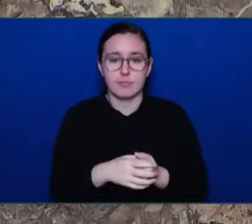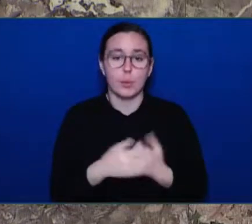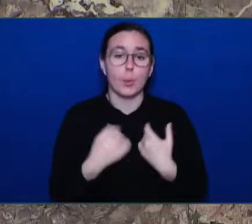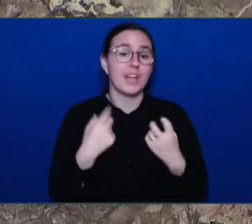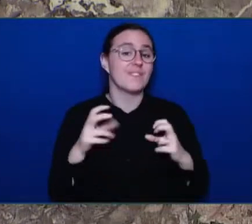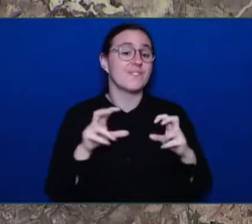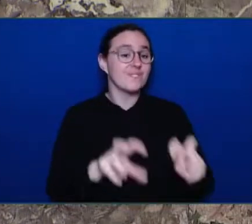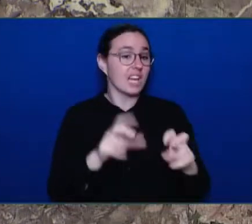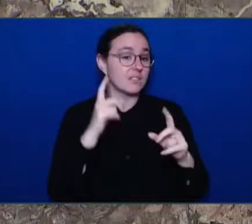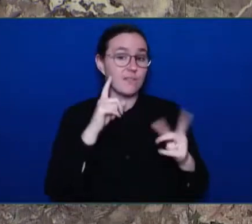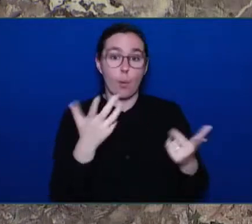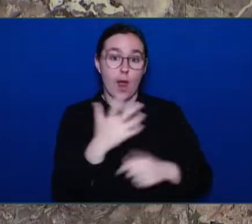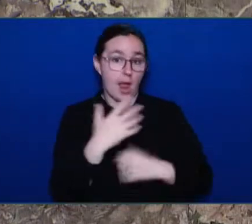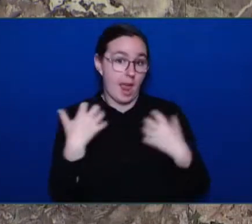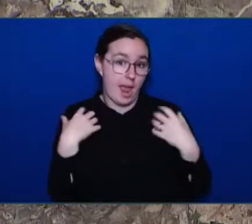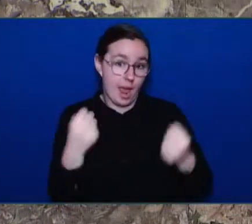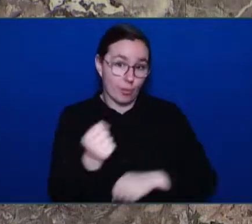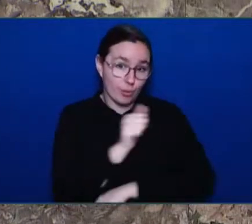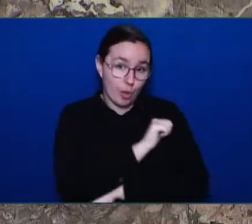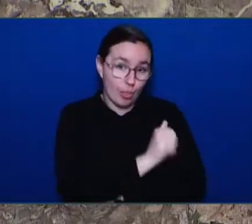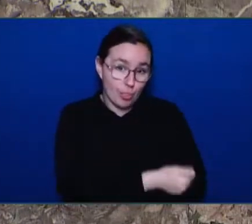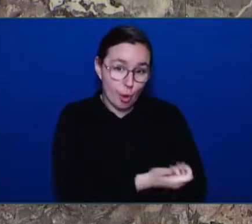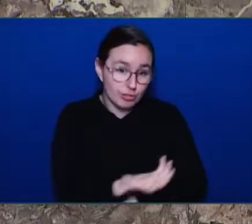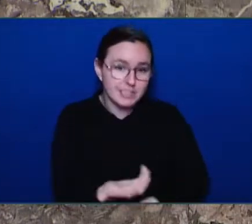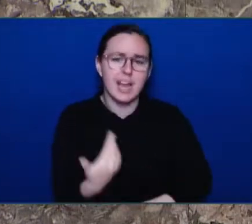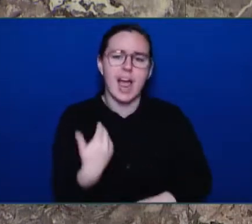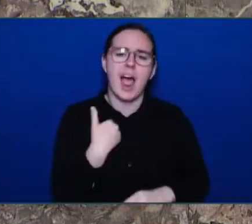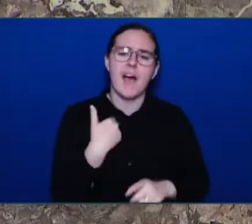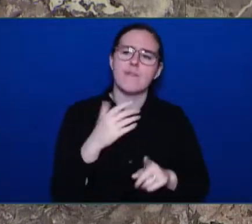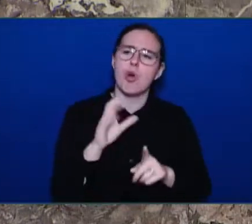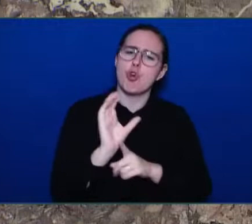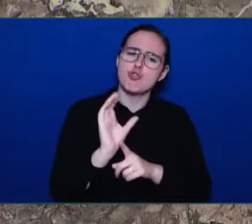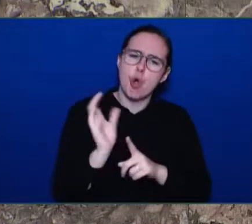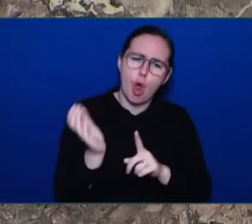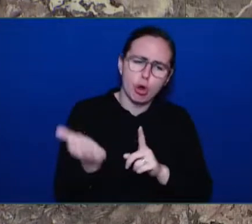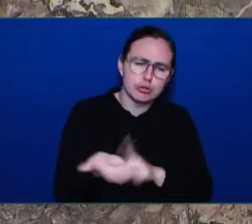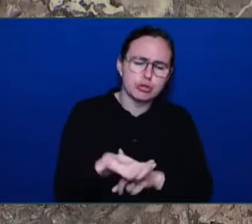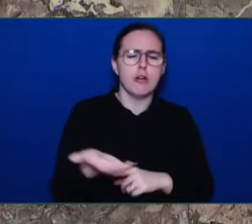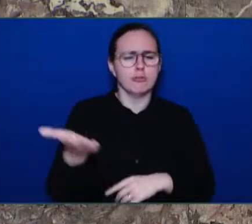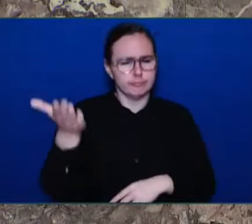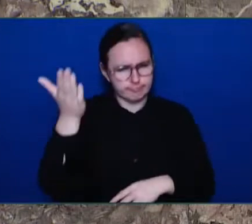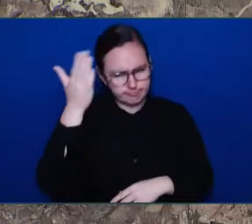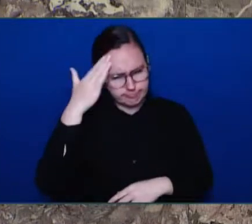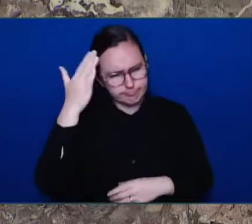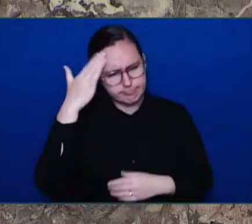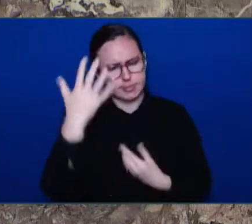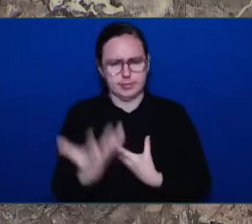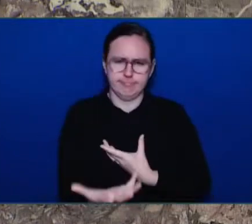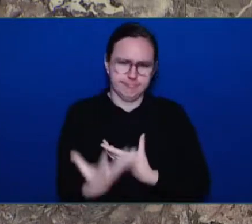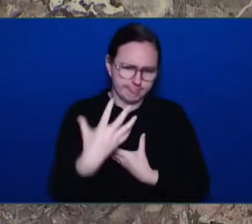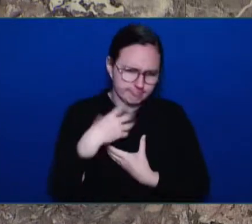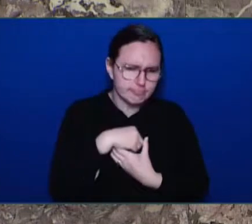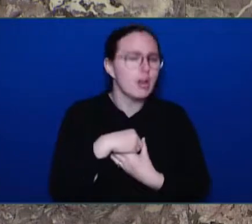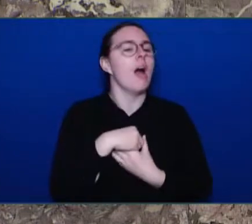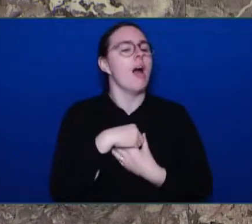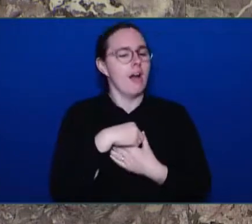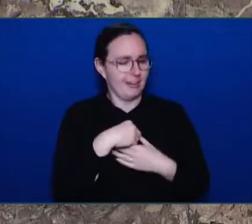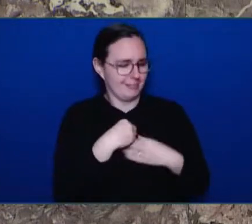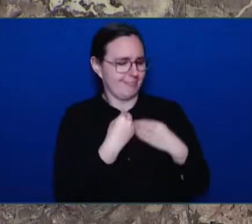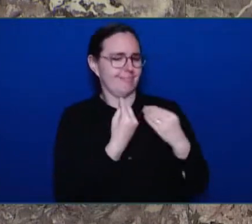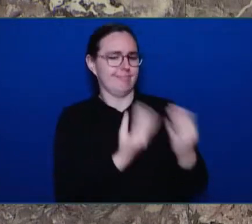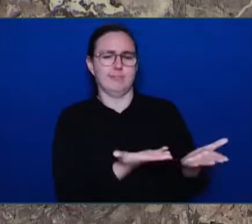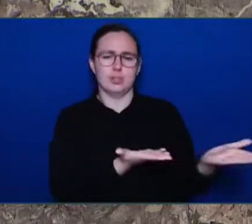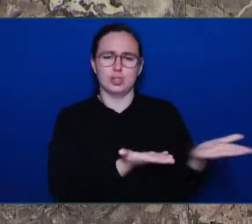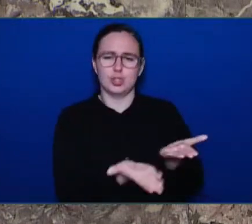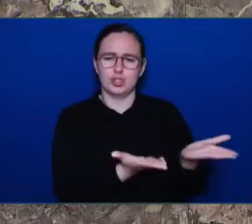Indigenous healing service provision. And in time, we will, I'm sure, together review the Mental Health Act,